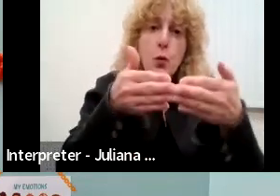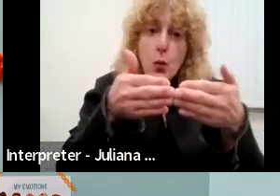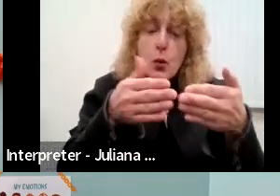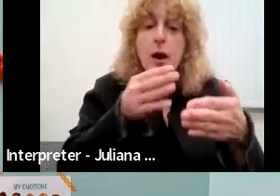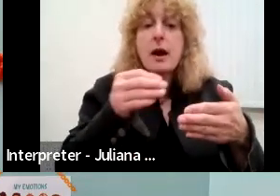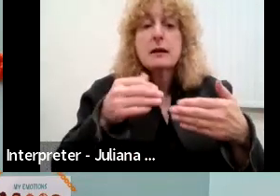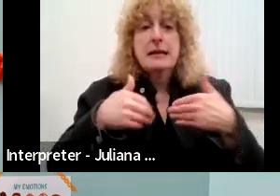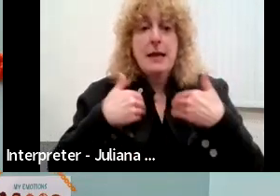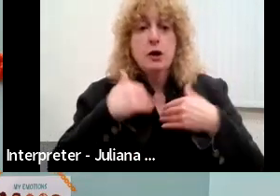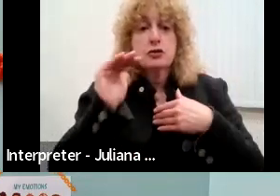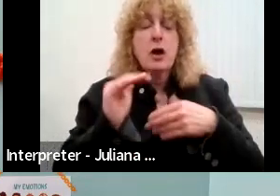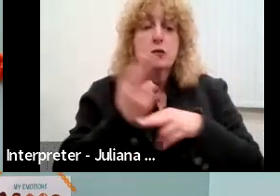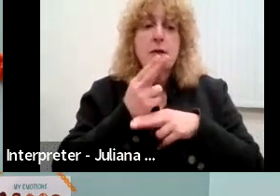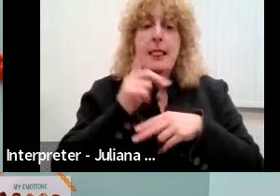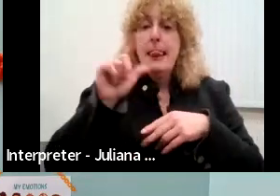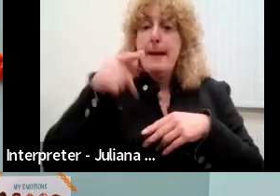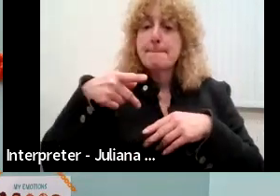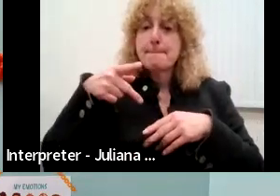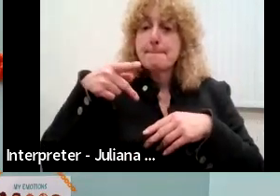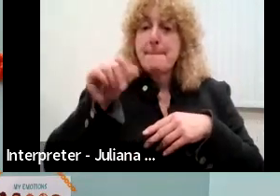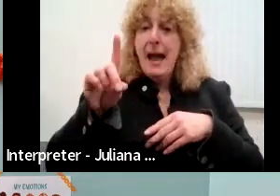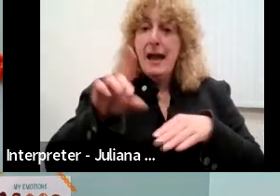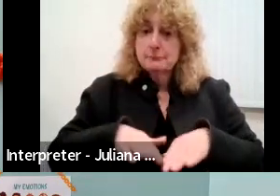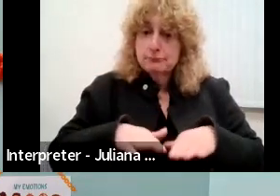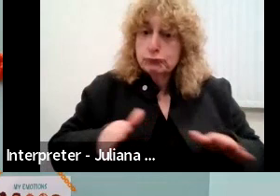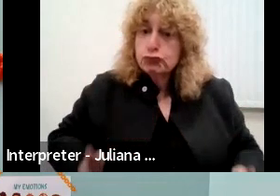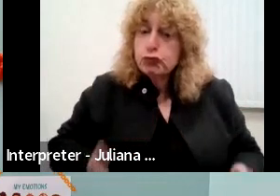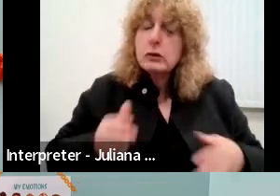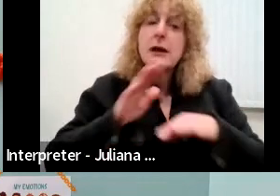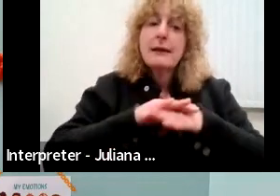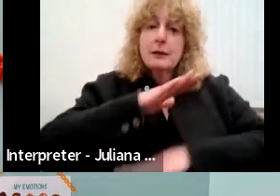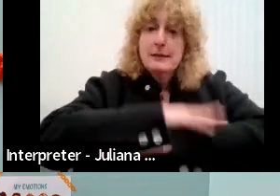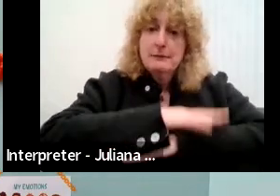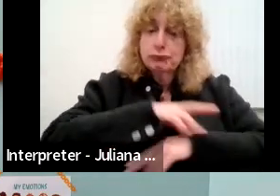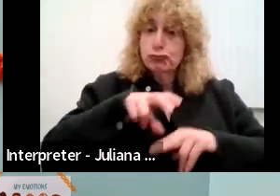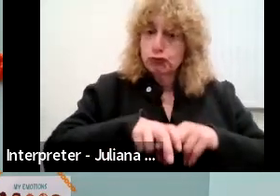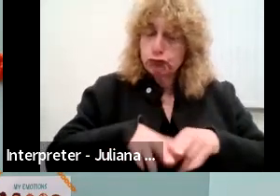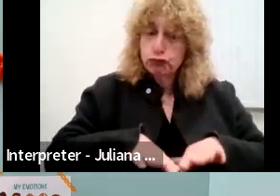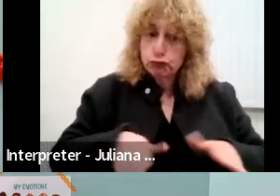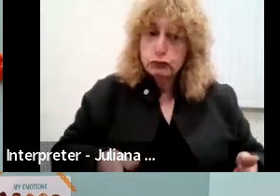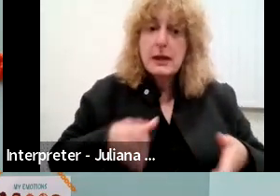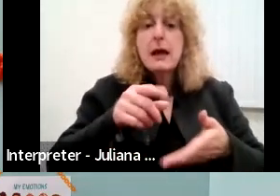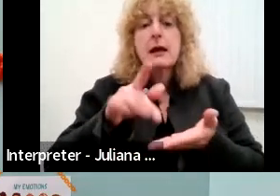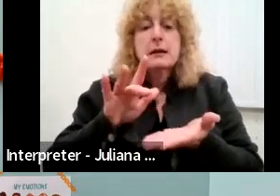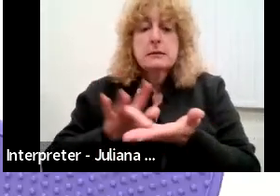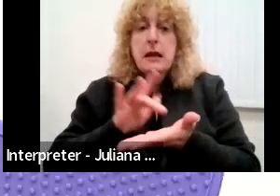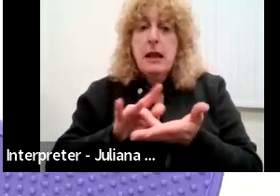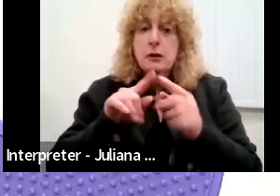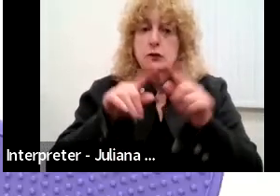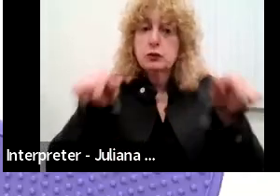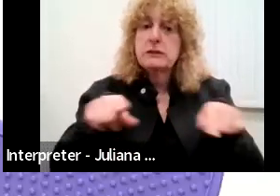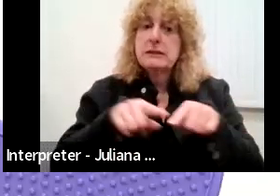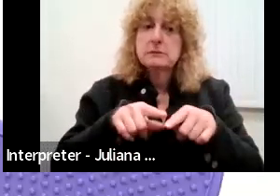younger child using a lap pad at their desk, and then that tactile screen cover on an iPad.